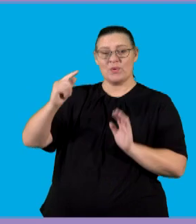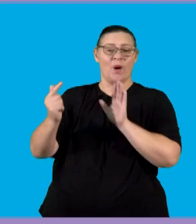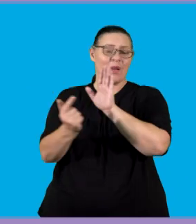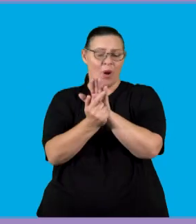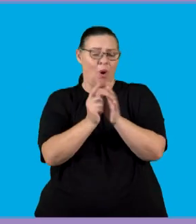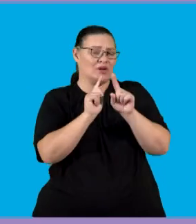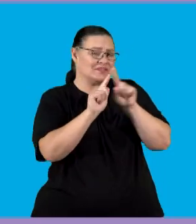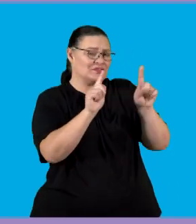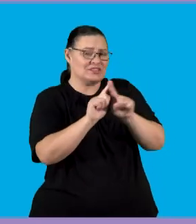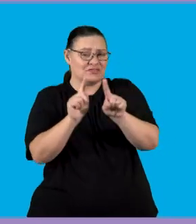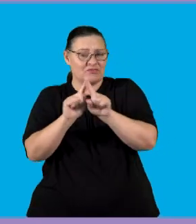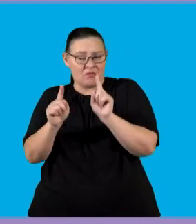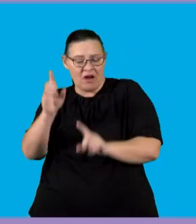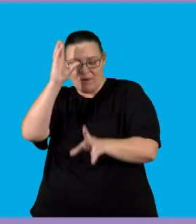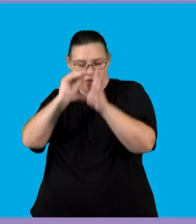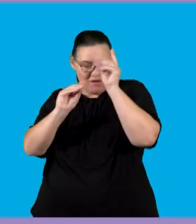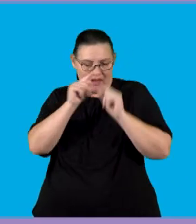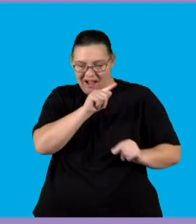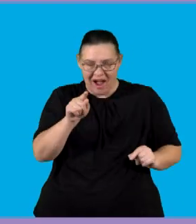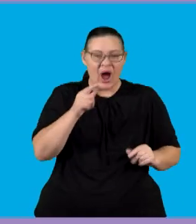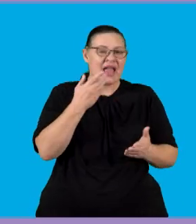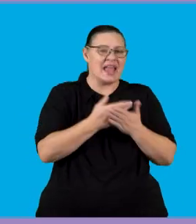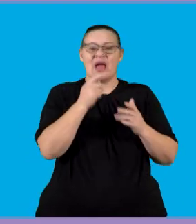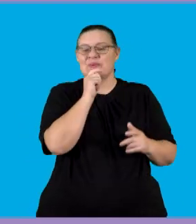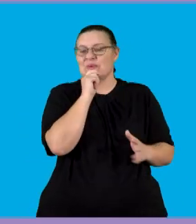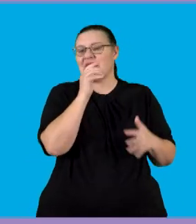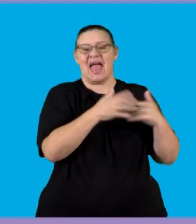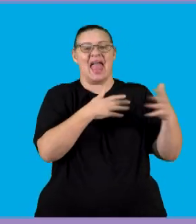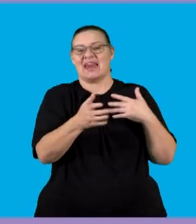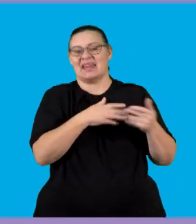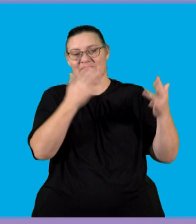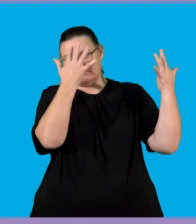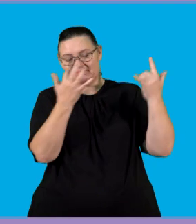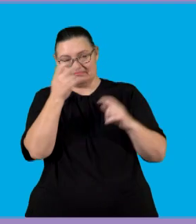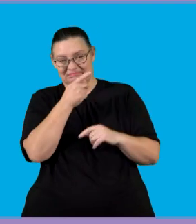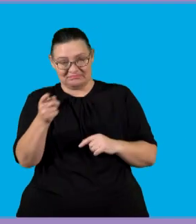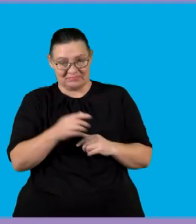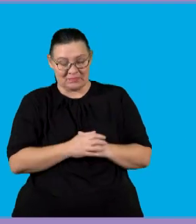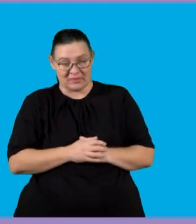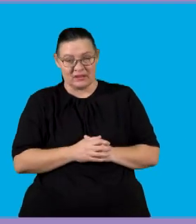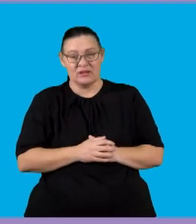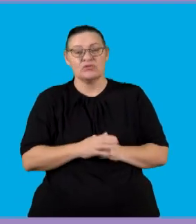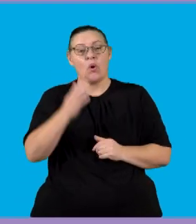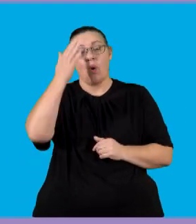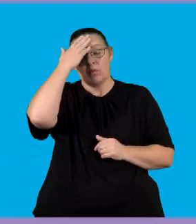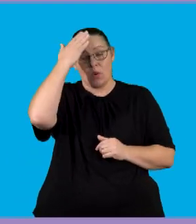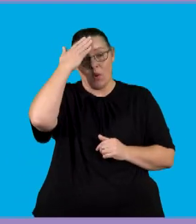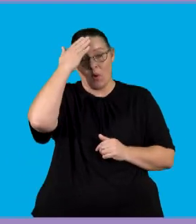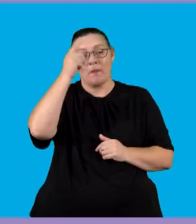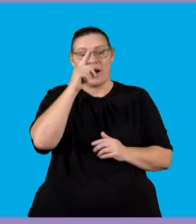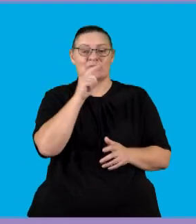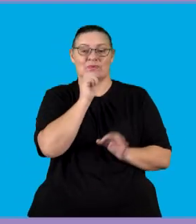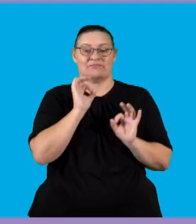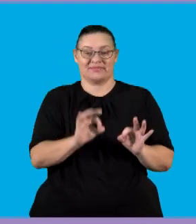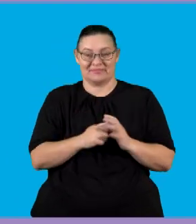laws of exponents that you have learned, you can use any one of these to work out these expressions as long as you use